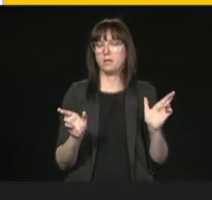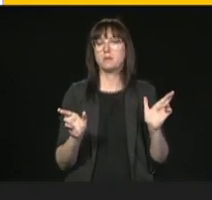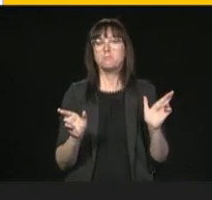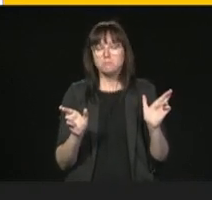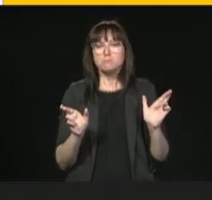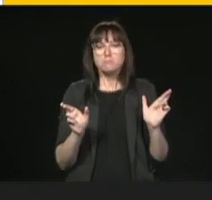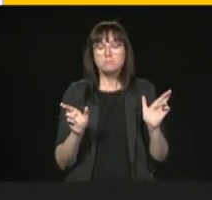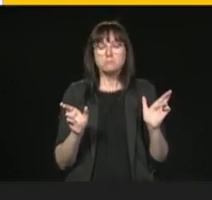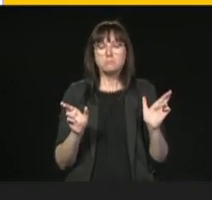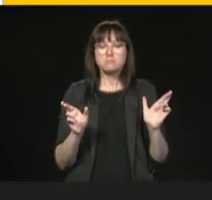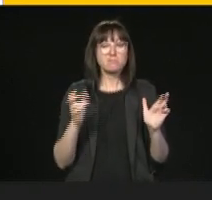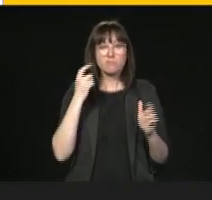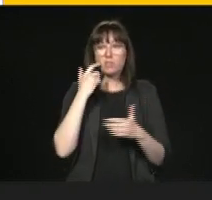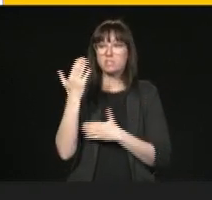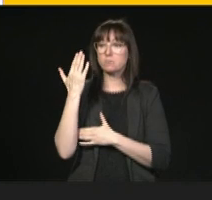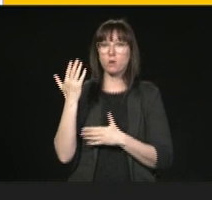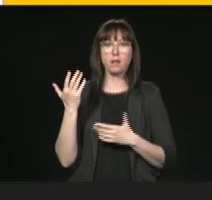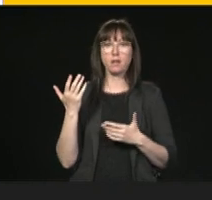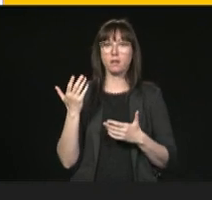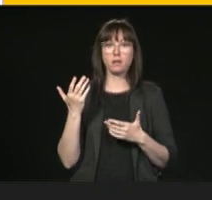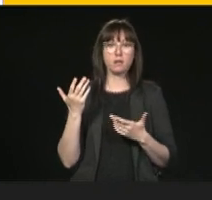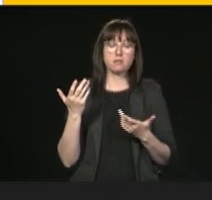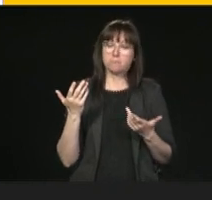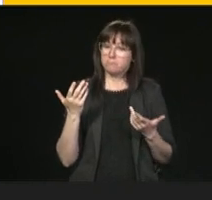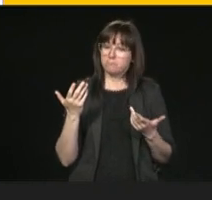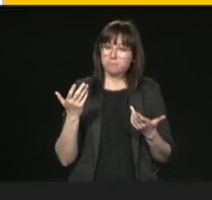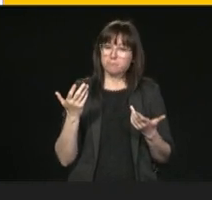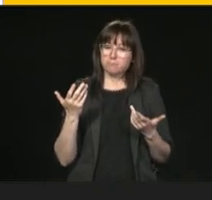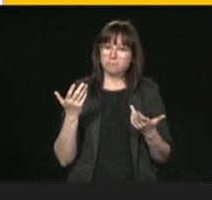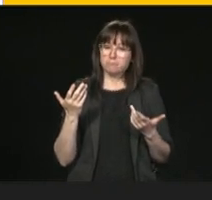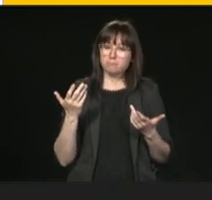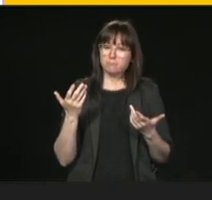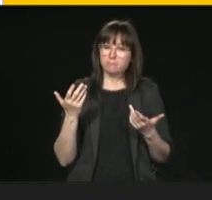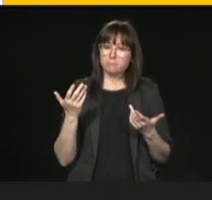got criticized for using too much water.